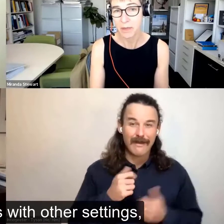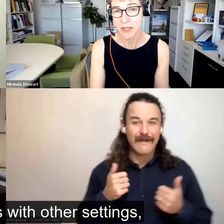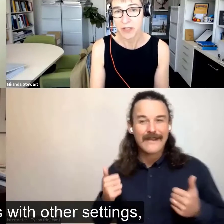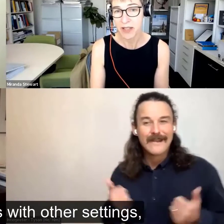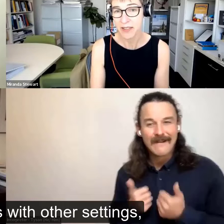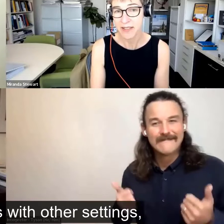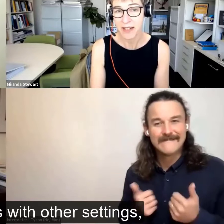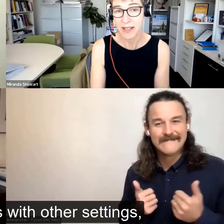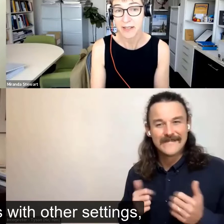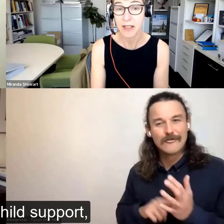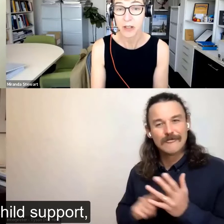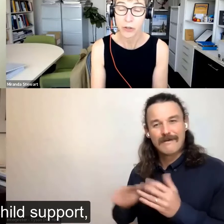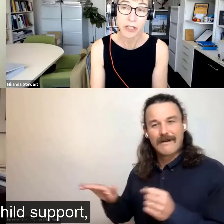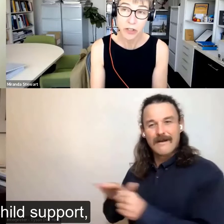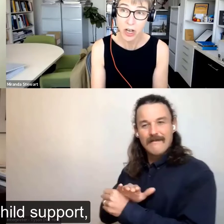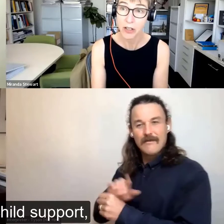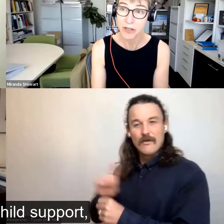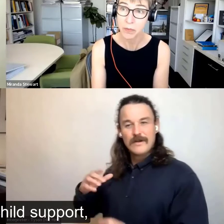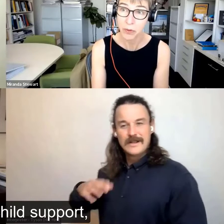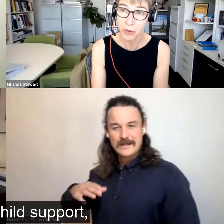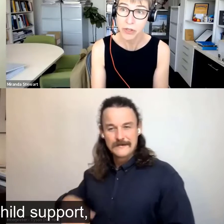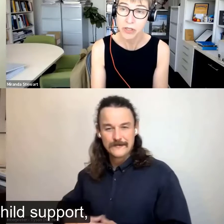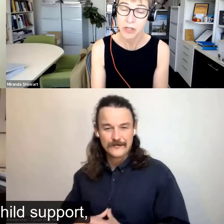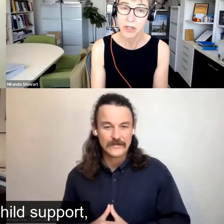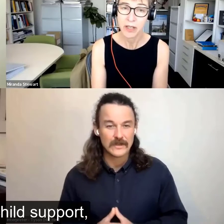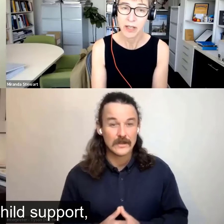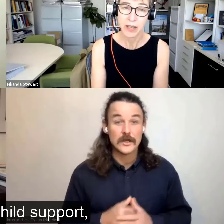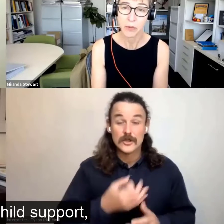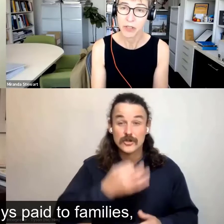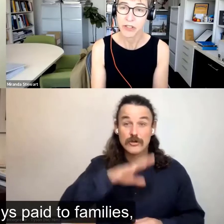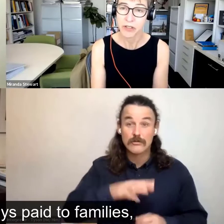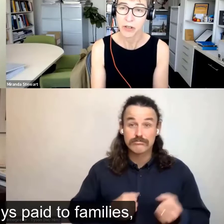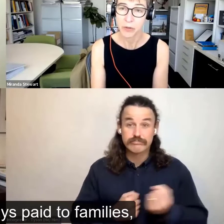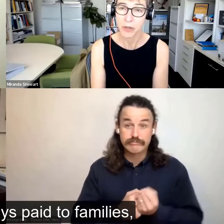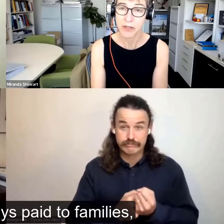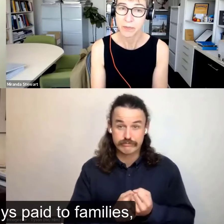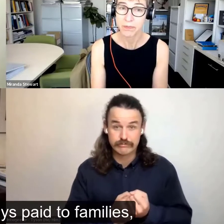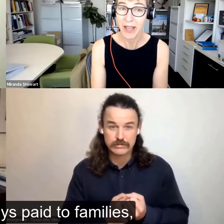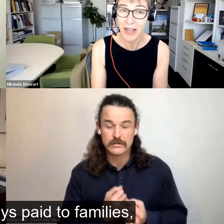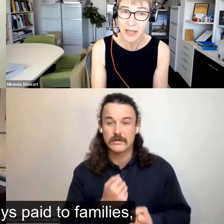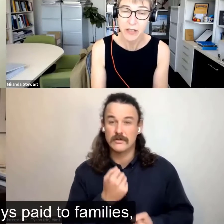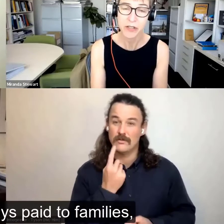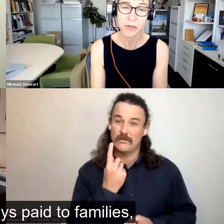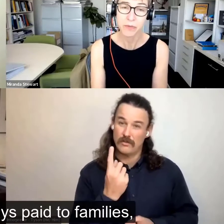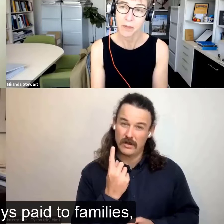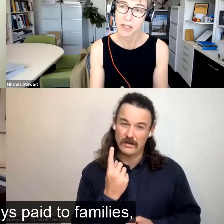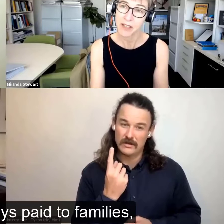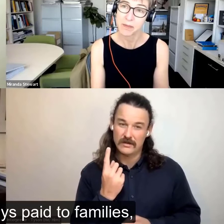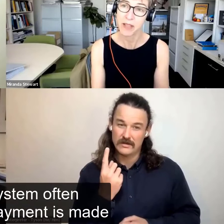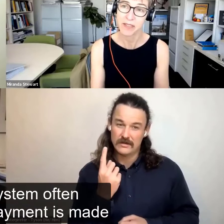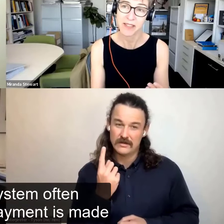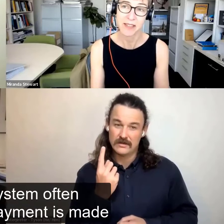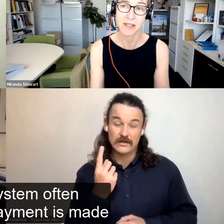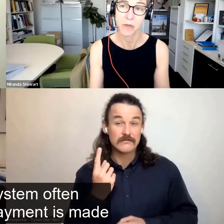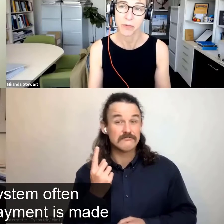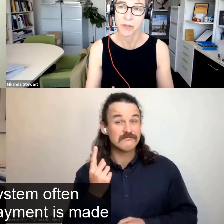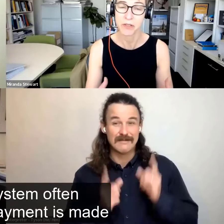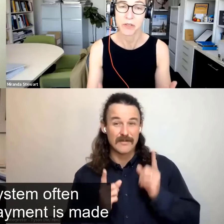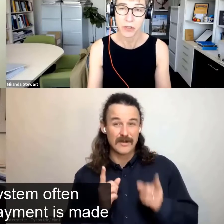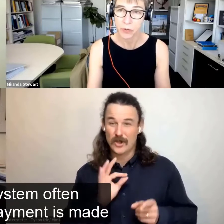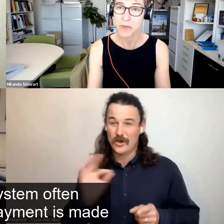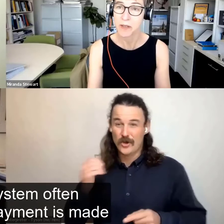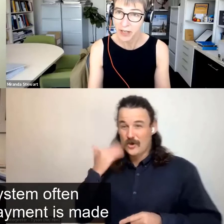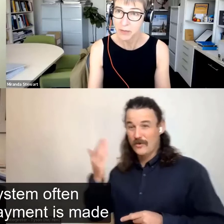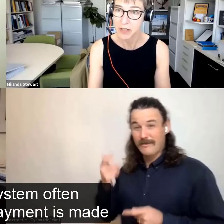these payments with other settings, including child support, which is not always paid to families, but the system